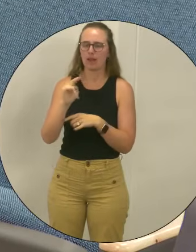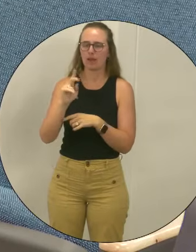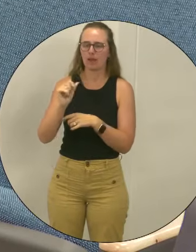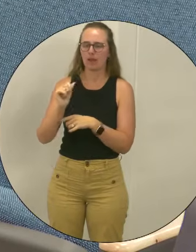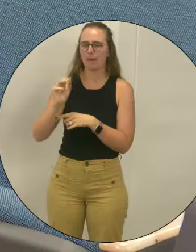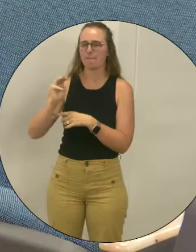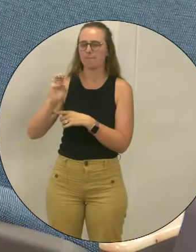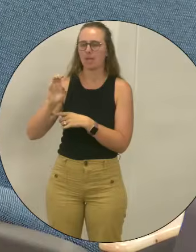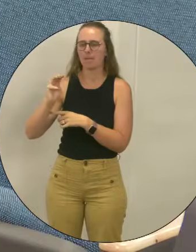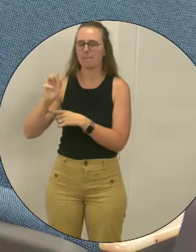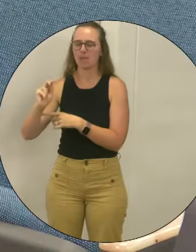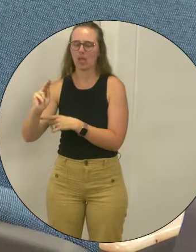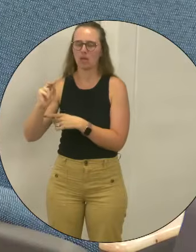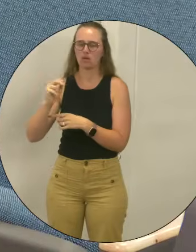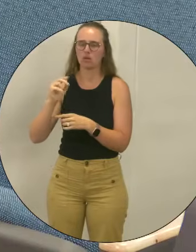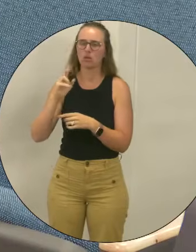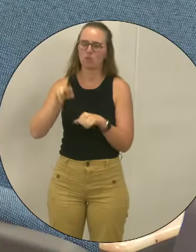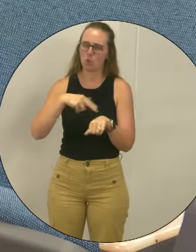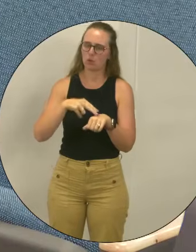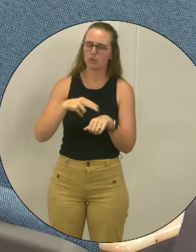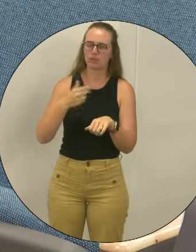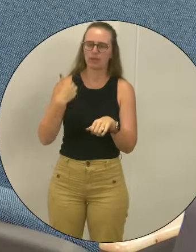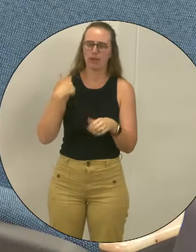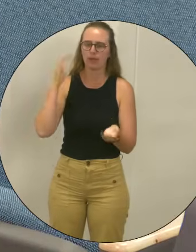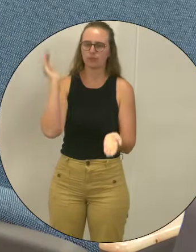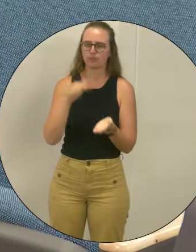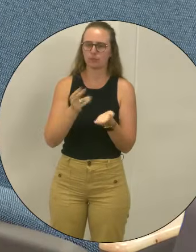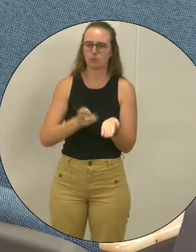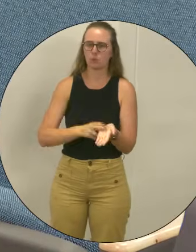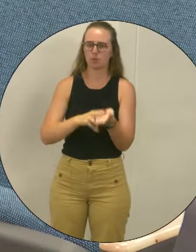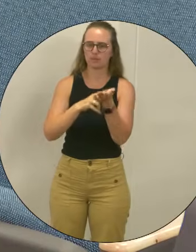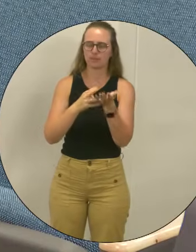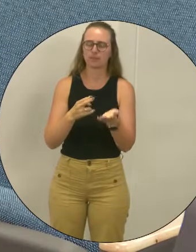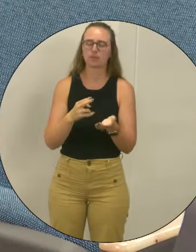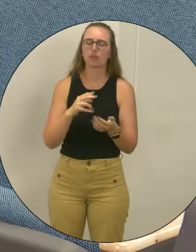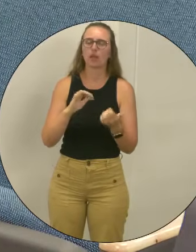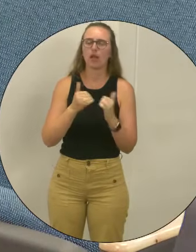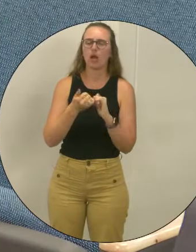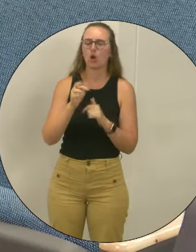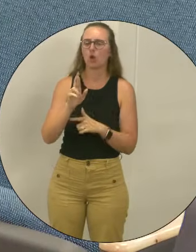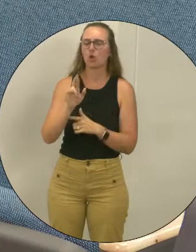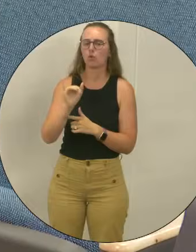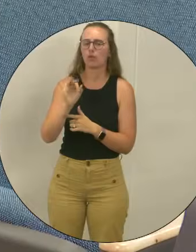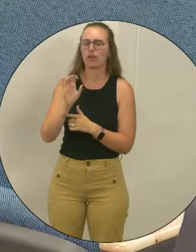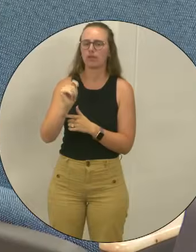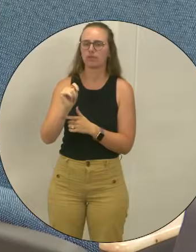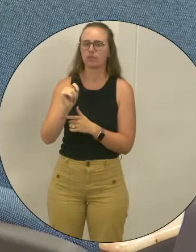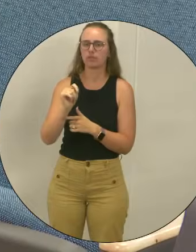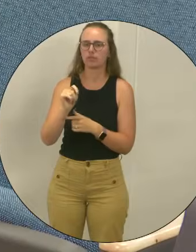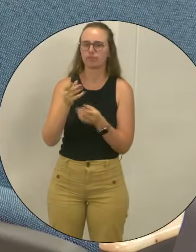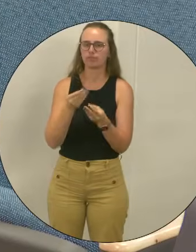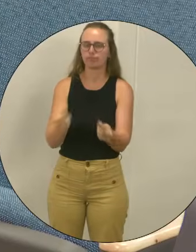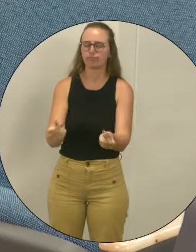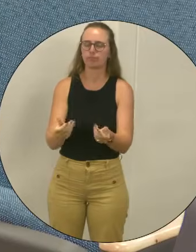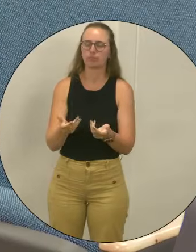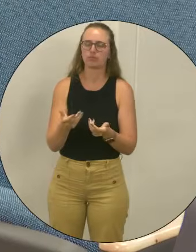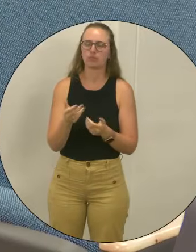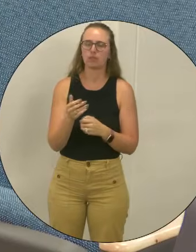course, we have a decrease in enrollment. The way the RIF was handled, the inept and